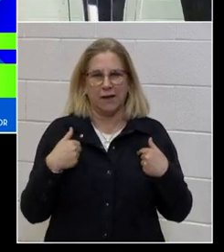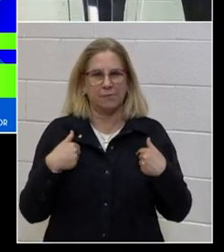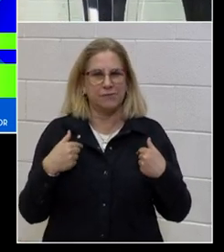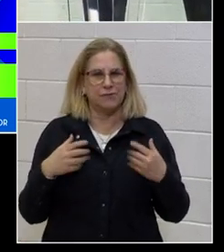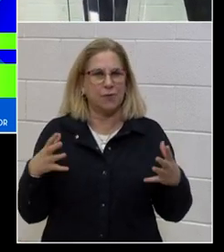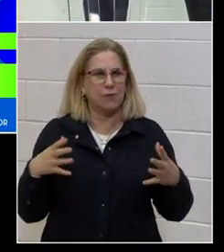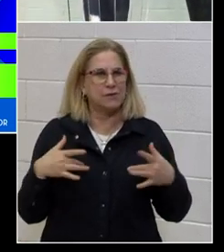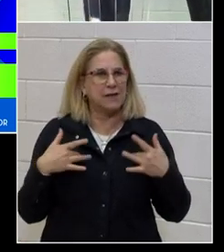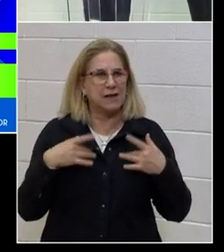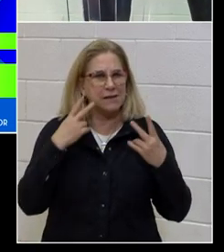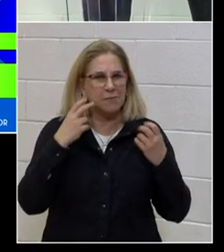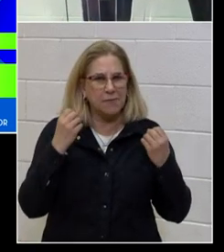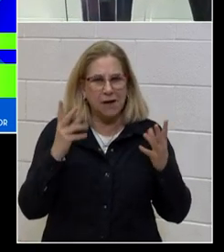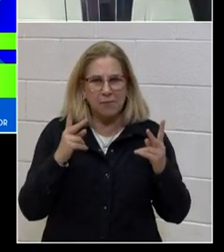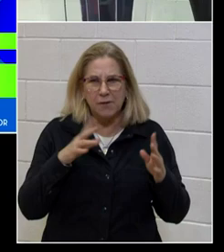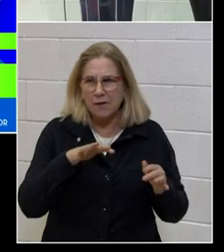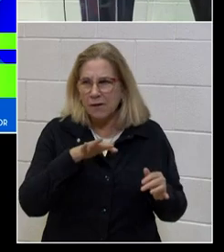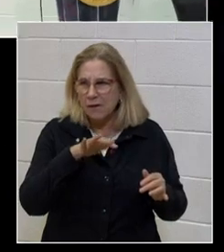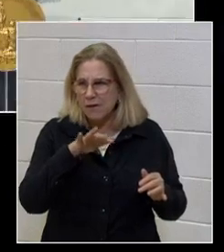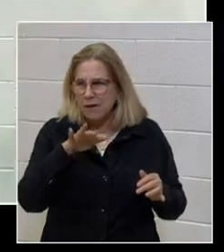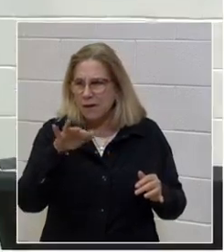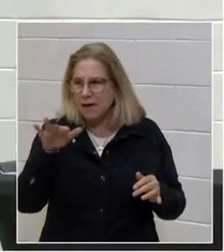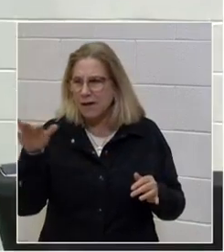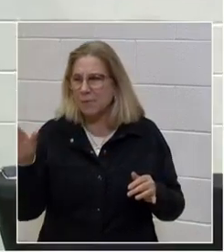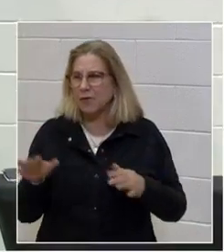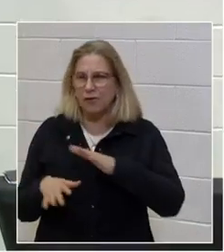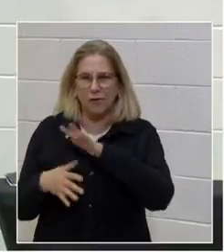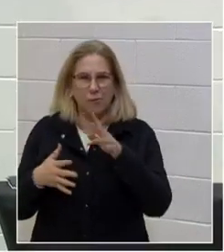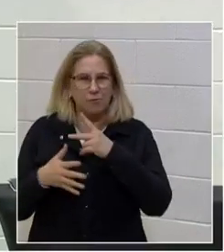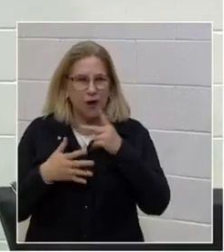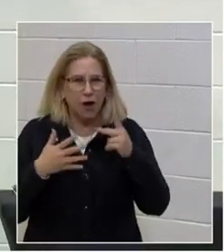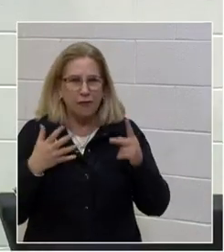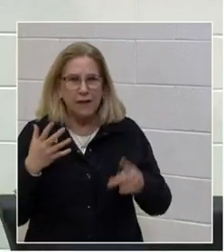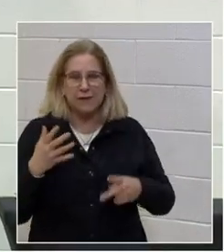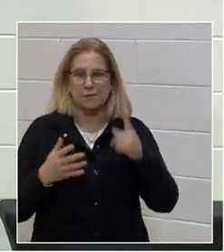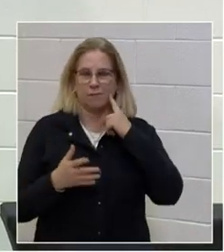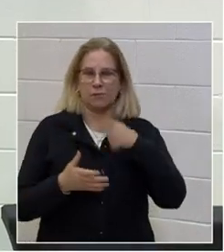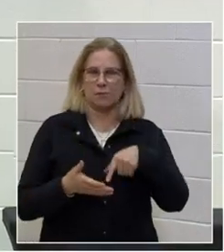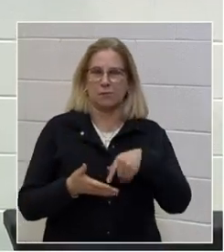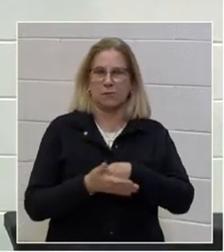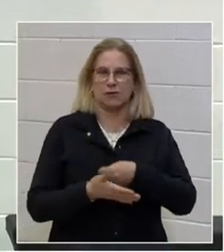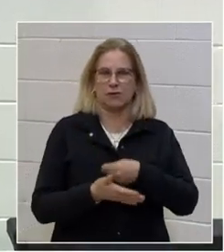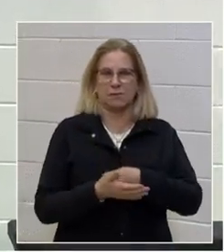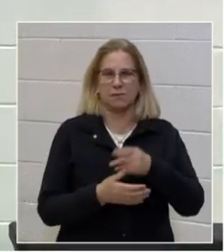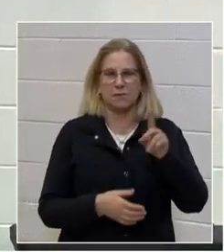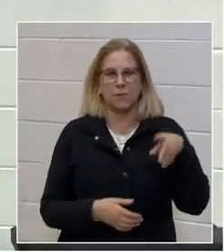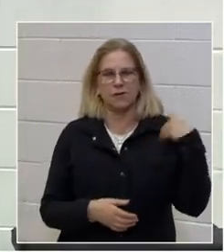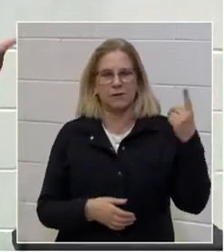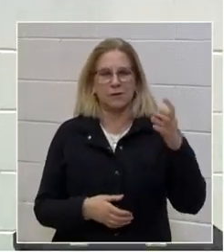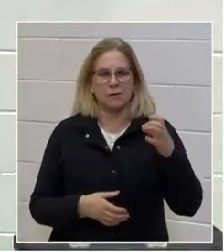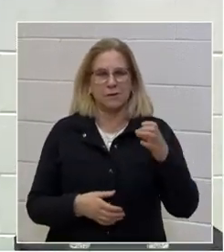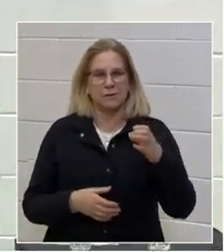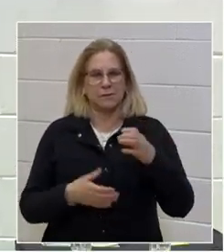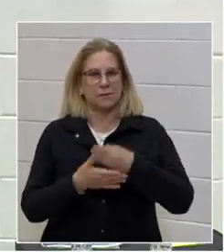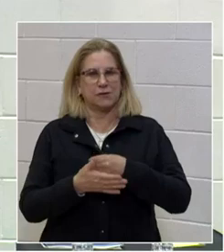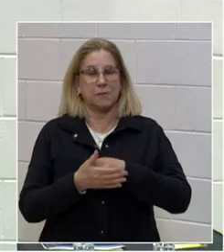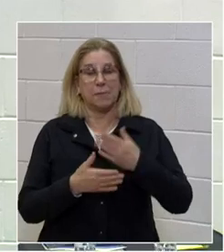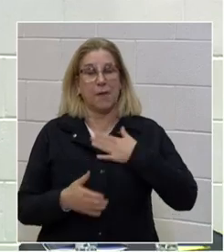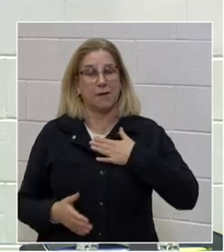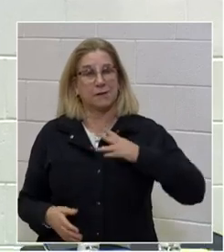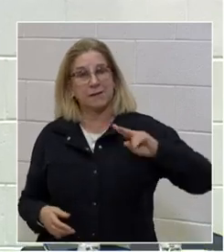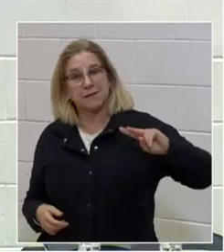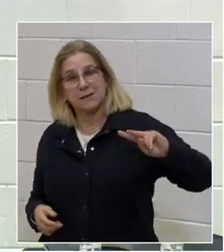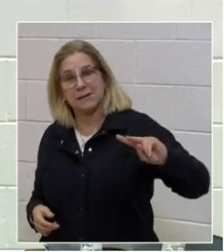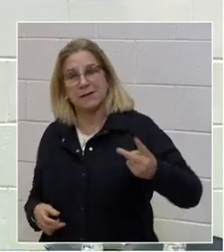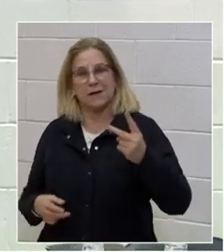the FY'25 budget. This is our second budget community citywide budget engagement forum, and we wanted to start by just kind of getting a flavor